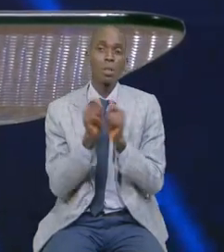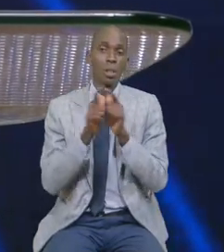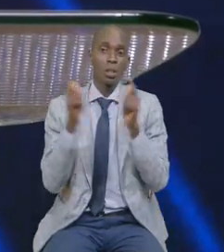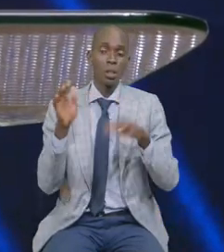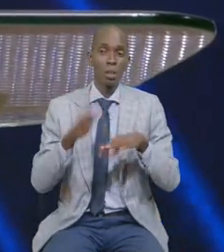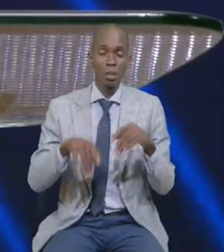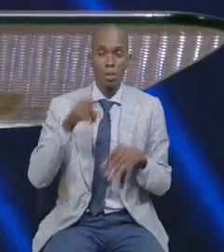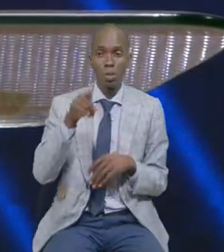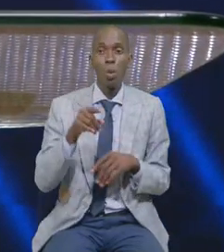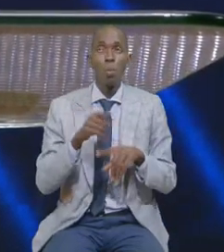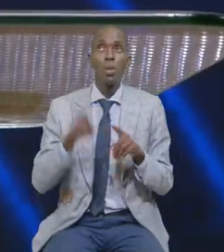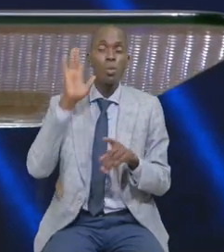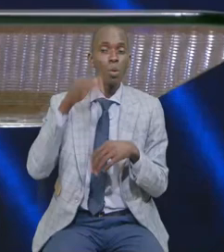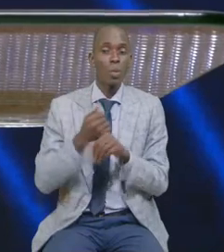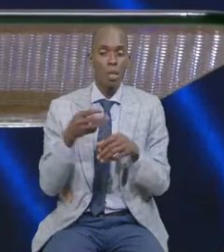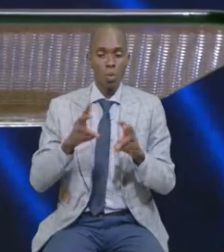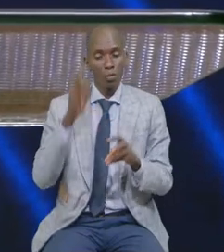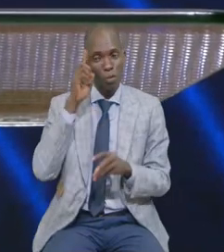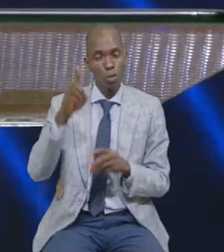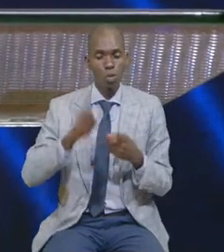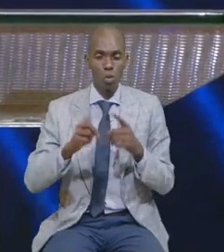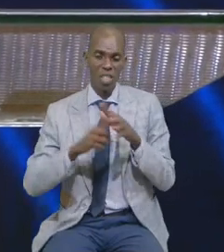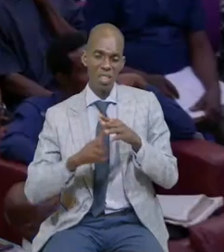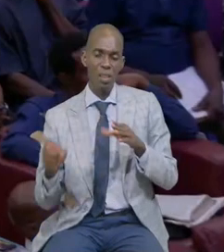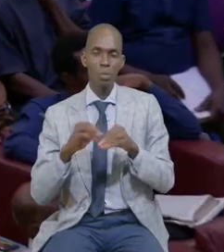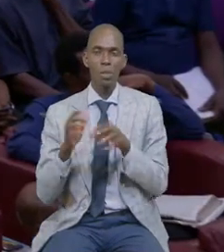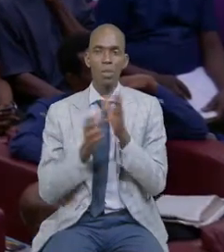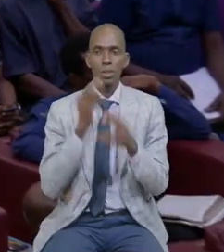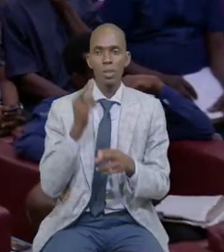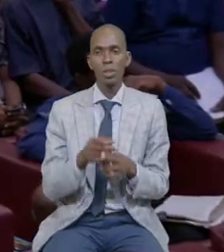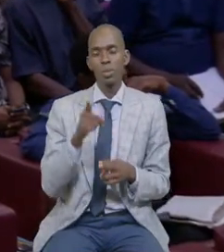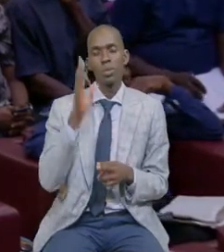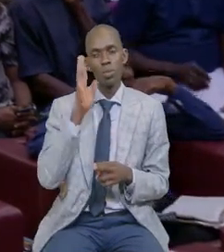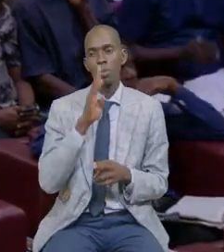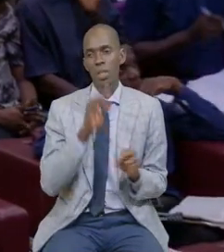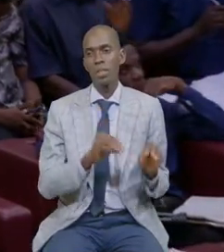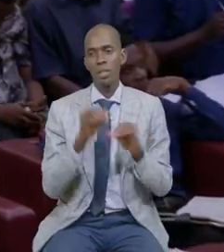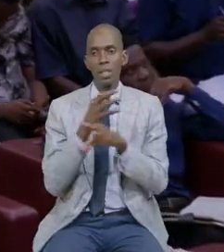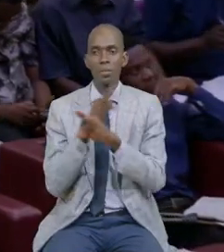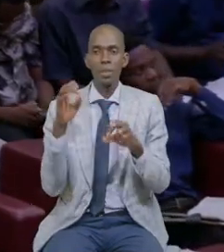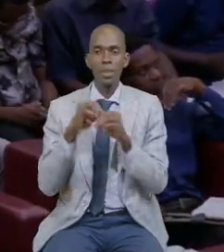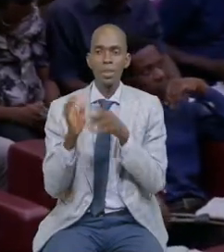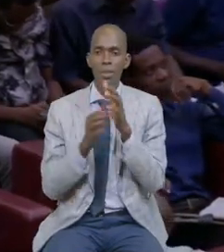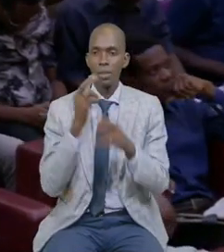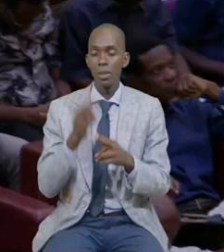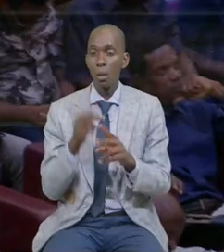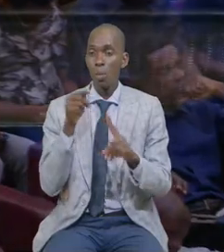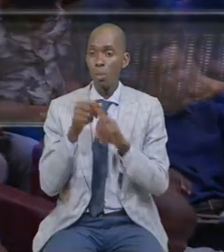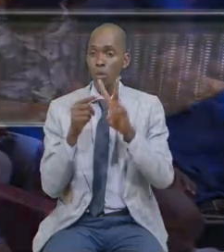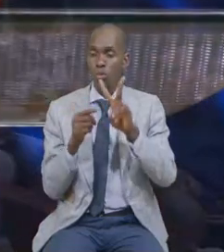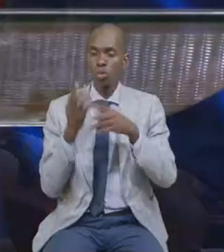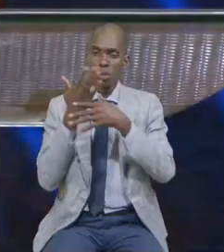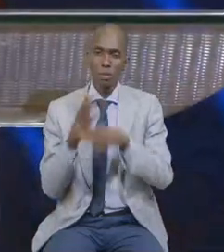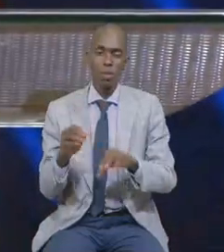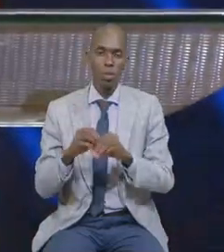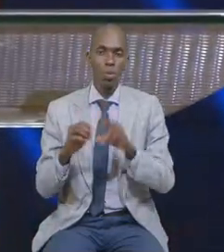you will escape. You'll be set free in Jesus' name. We're looking at three things here. Number one, we're